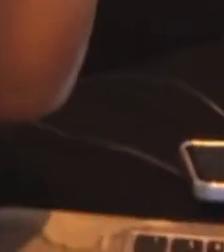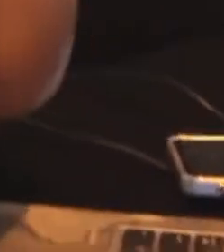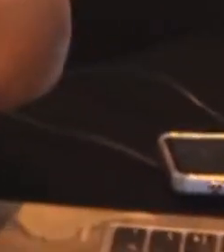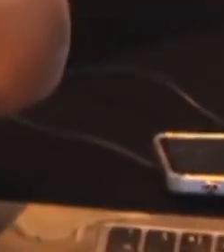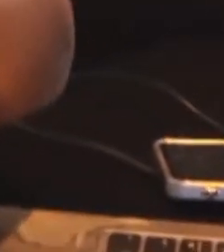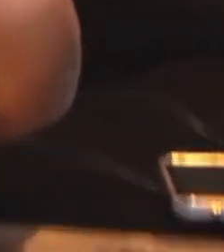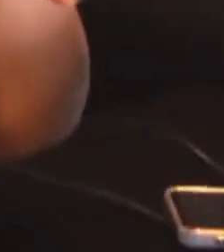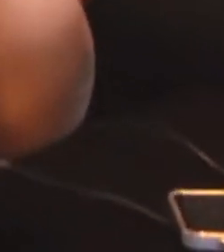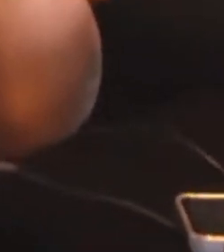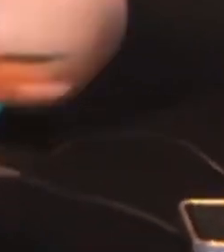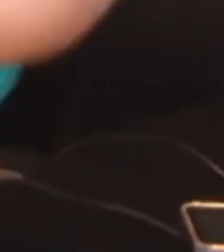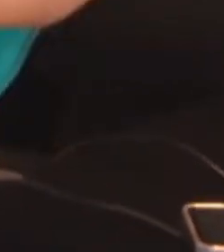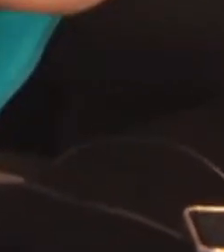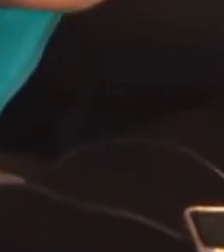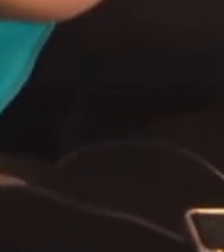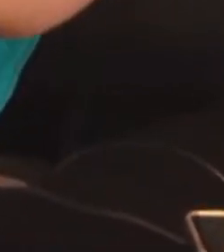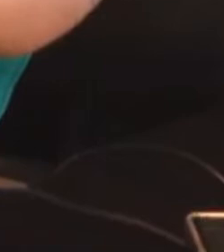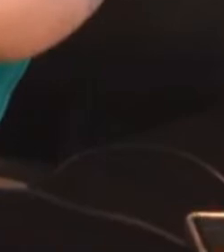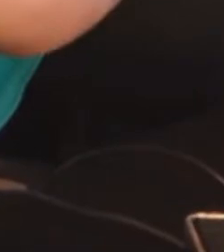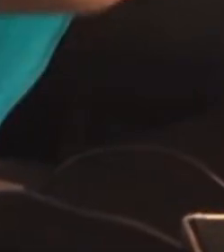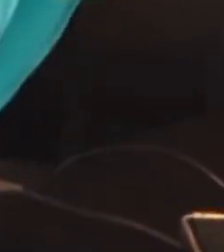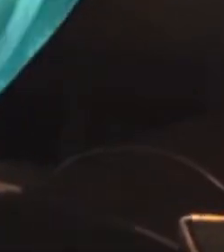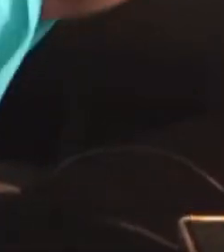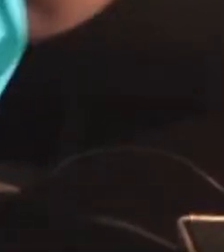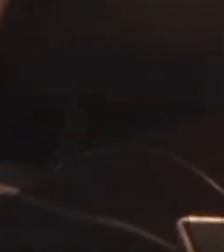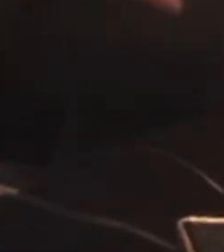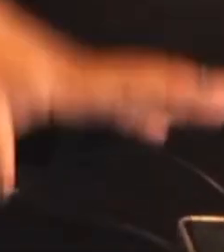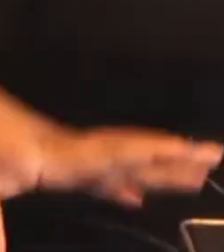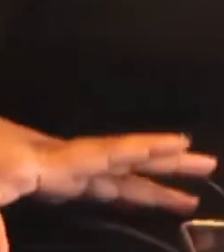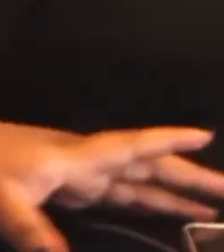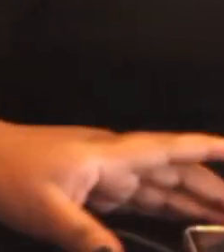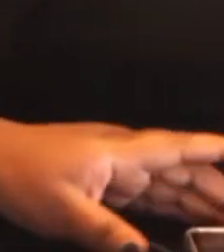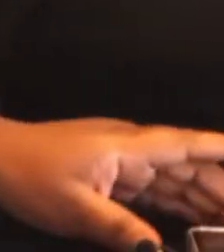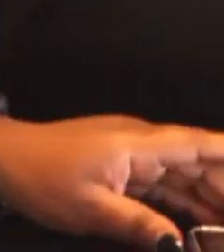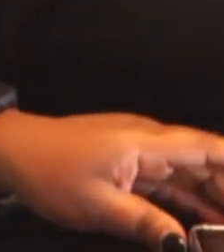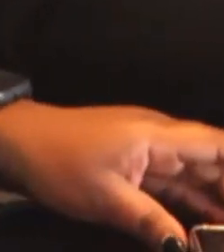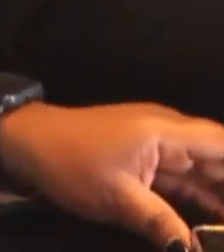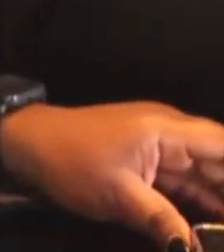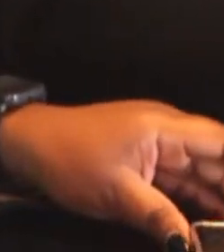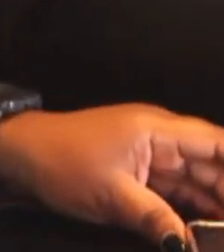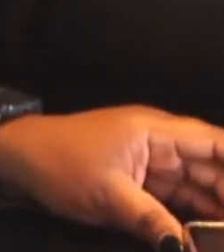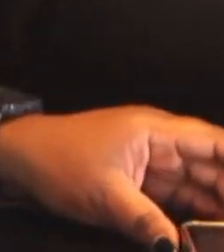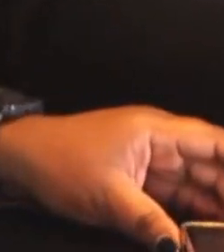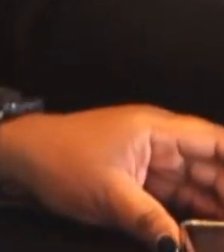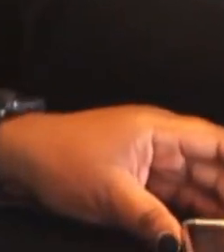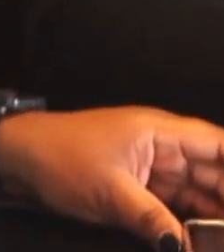you know, can be employed across border. So I'm excited to see that. Then the other one was?